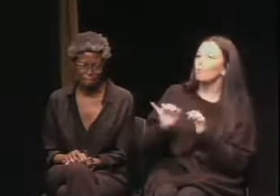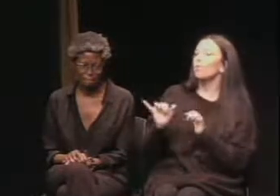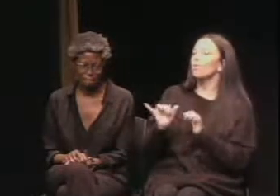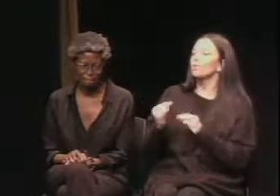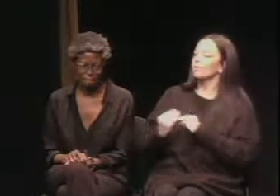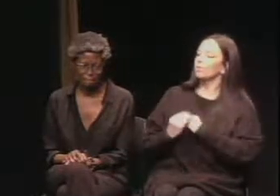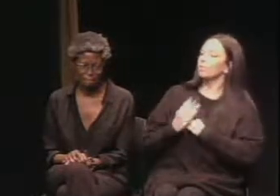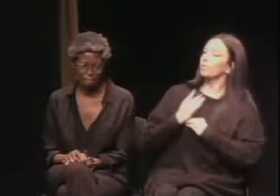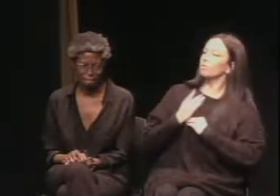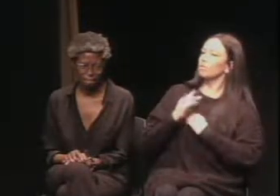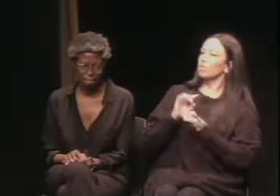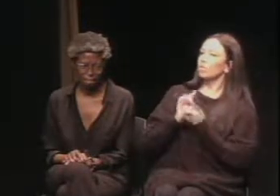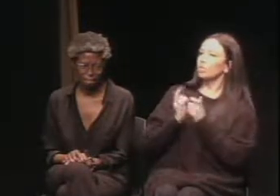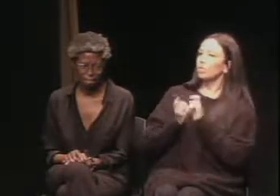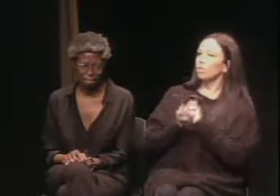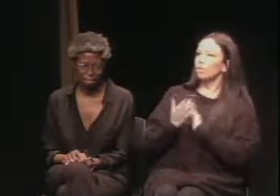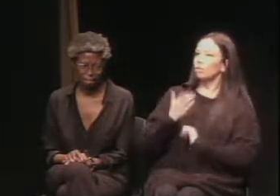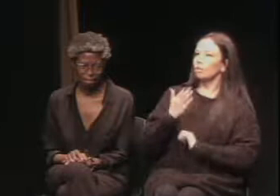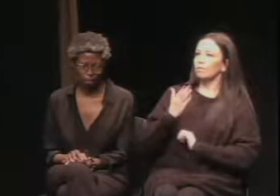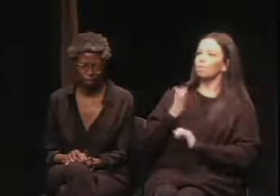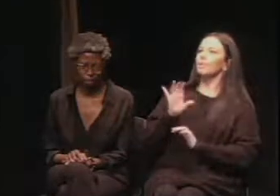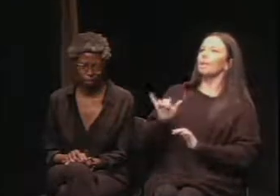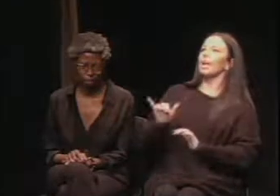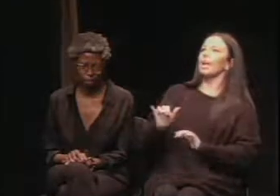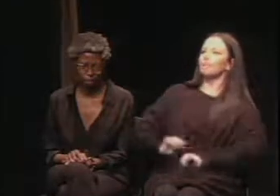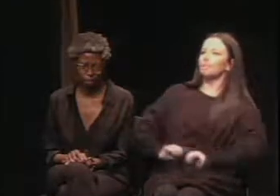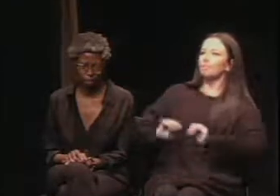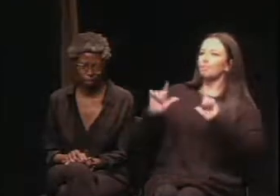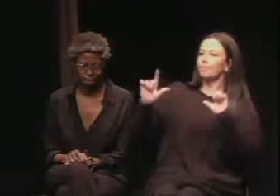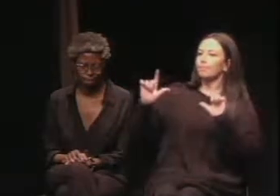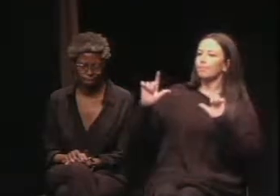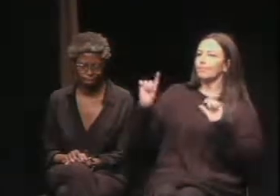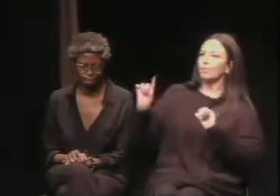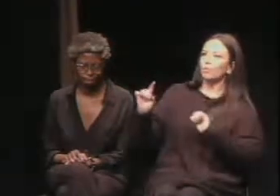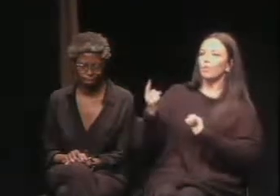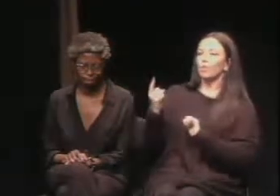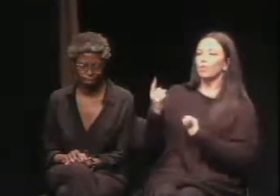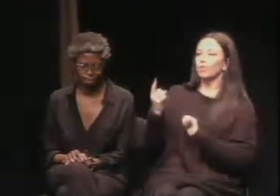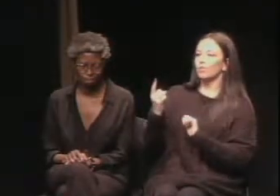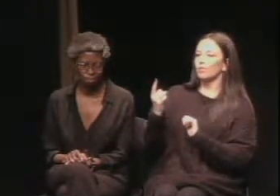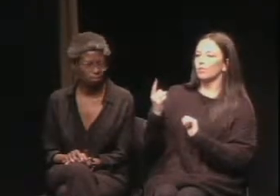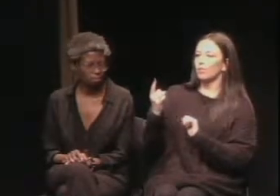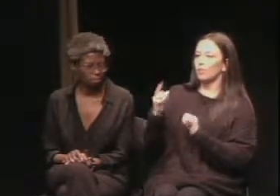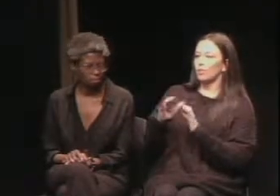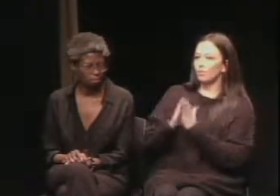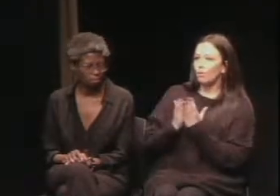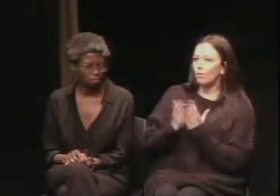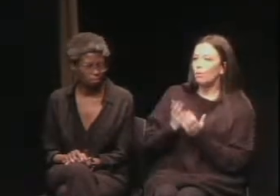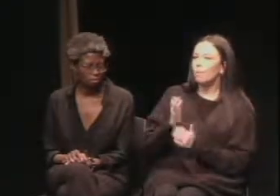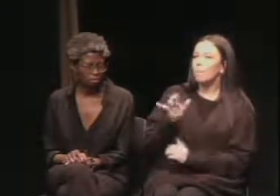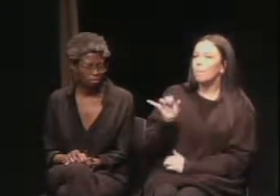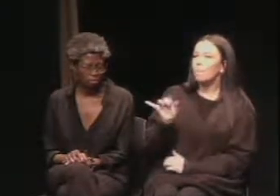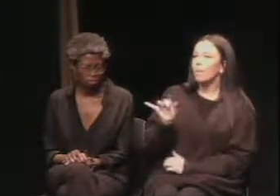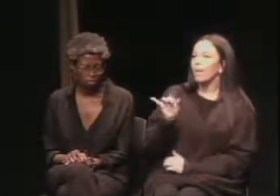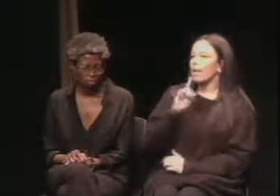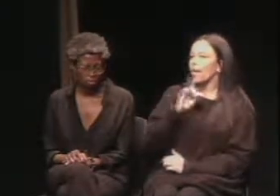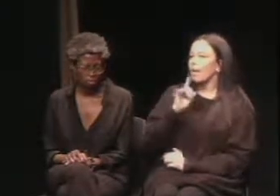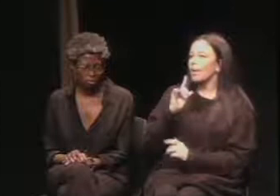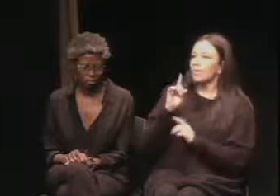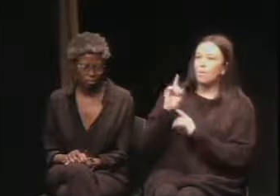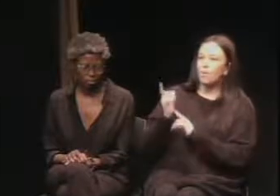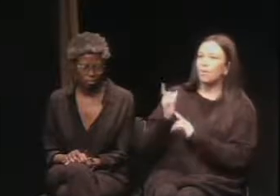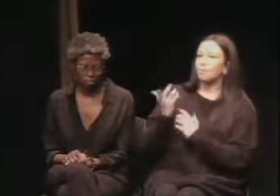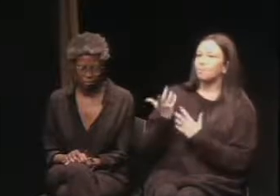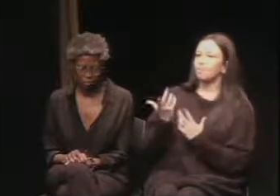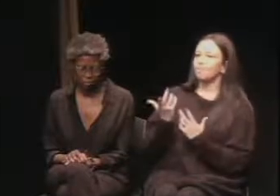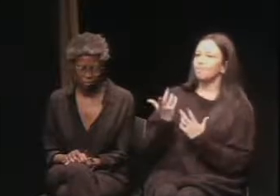change my that seed. It was just like the first seed that was planted with reading the book. Right. That seed made